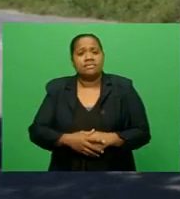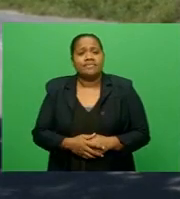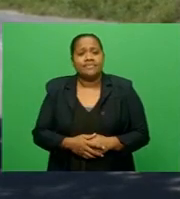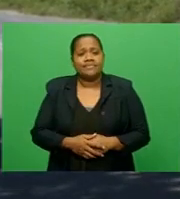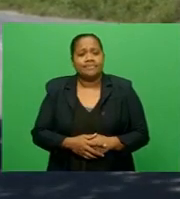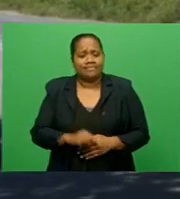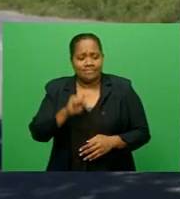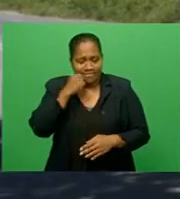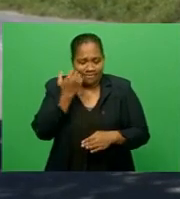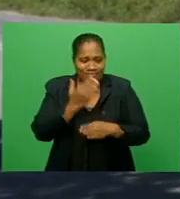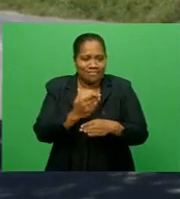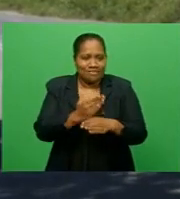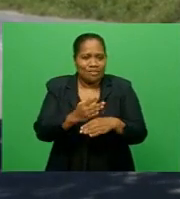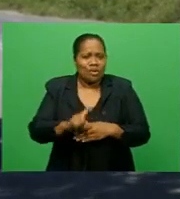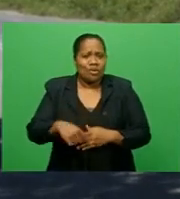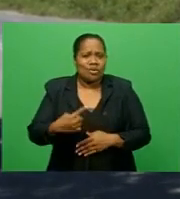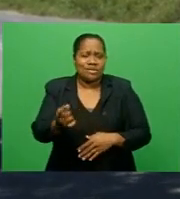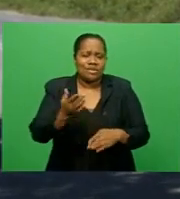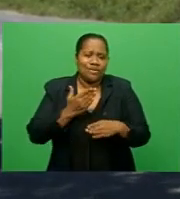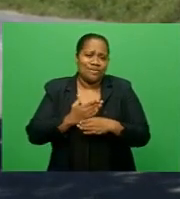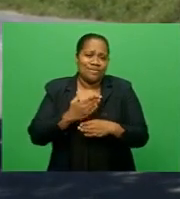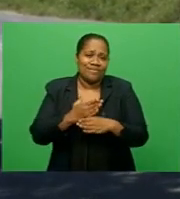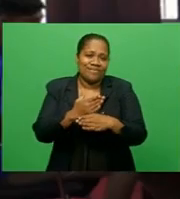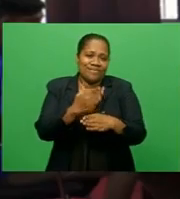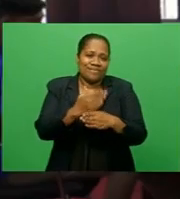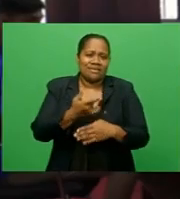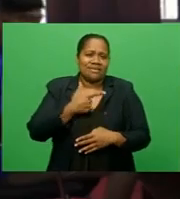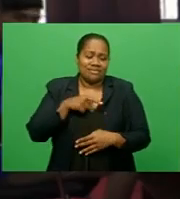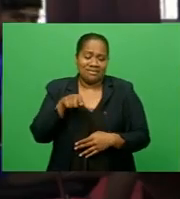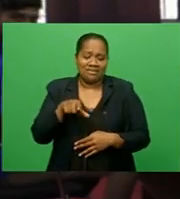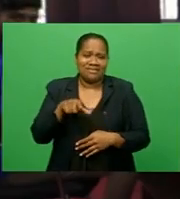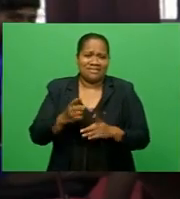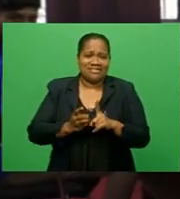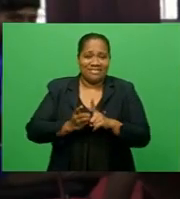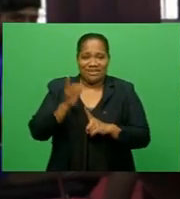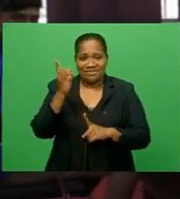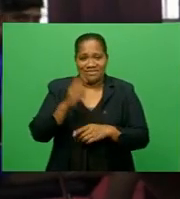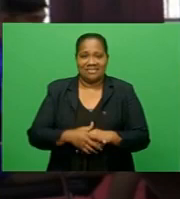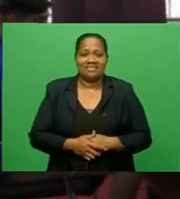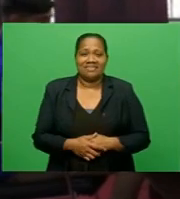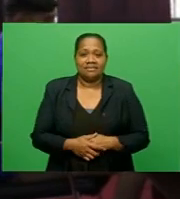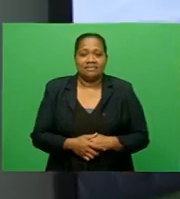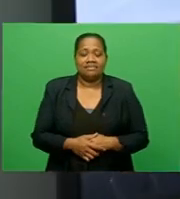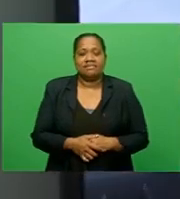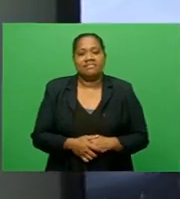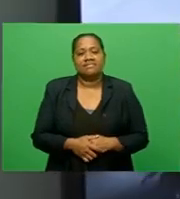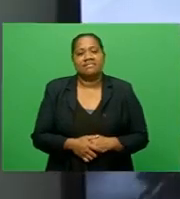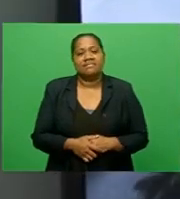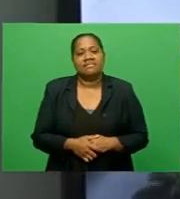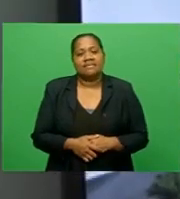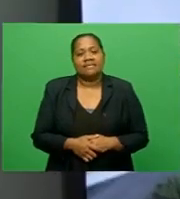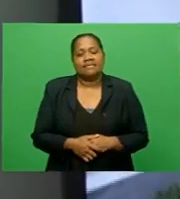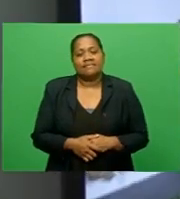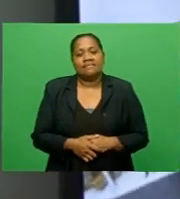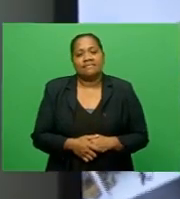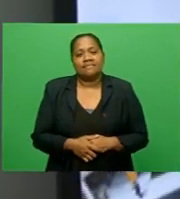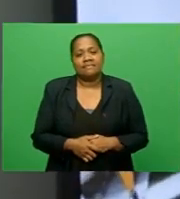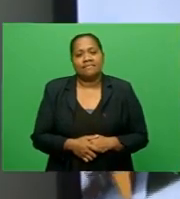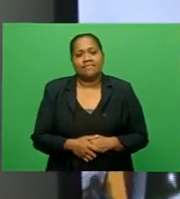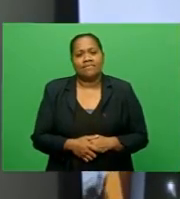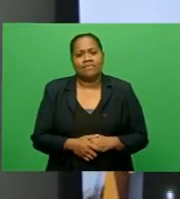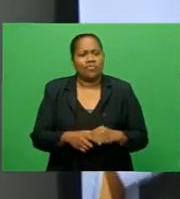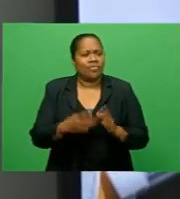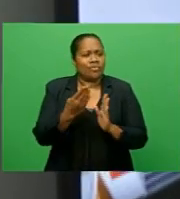be employed or continue to be employed because with such developments. The overall phase budget is